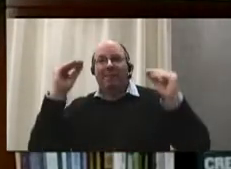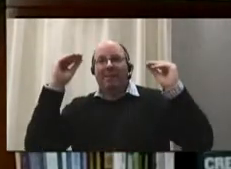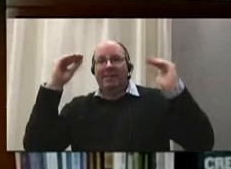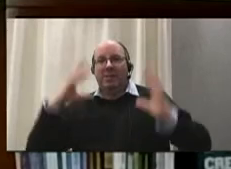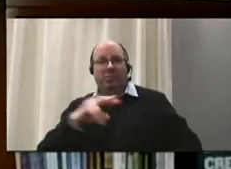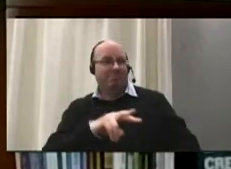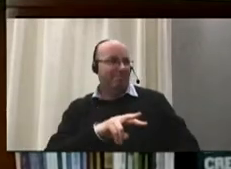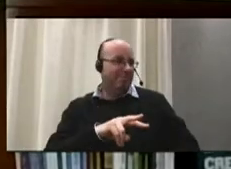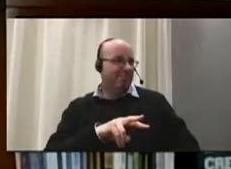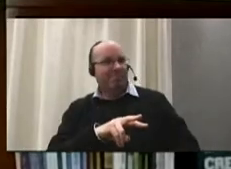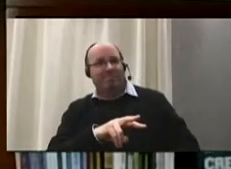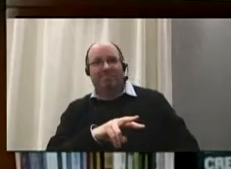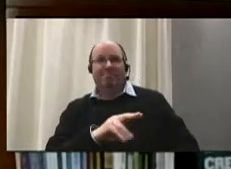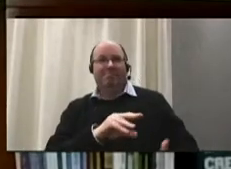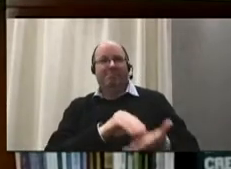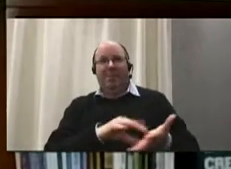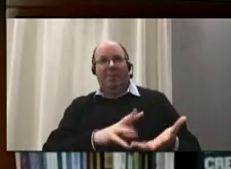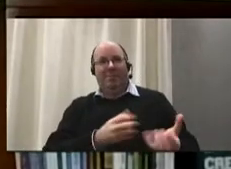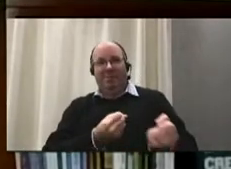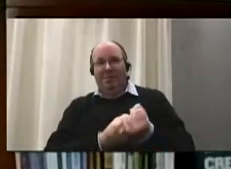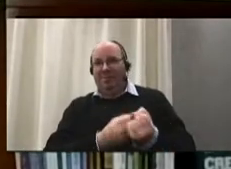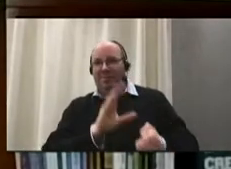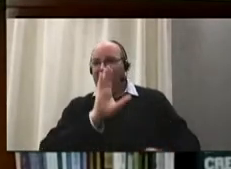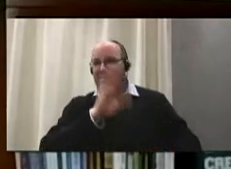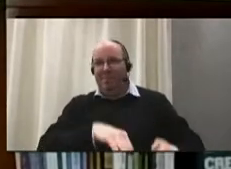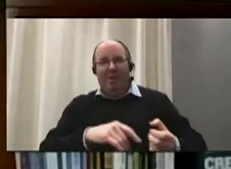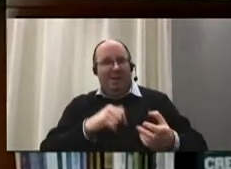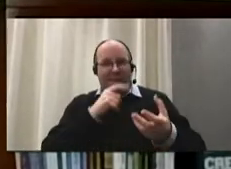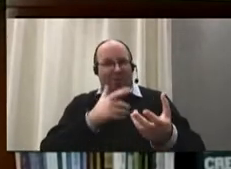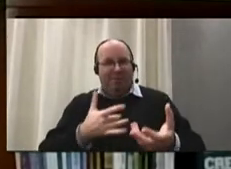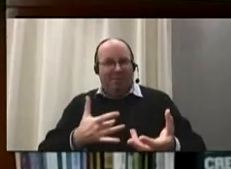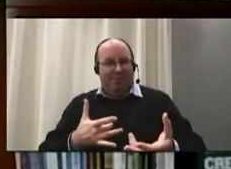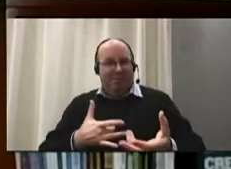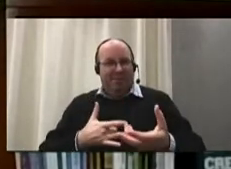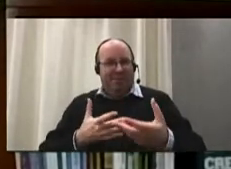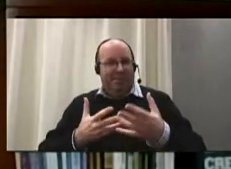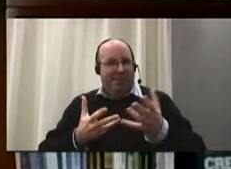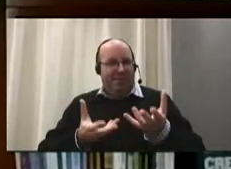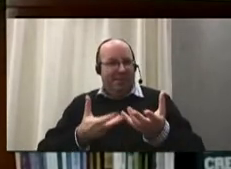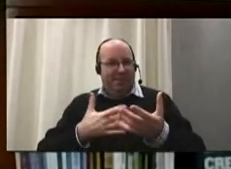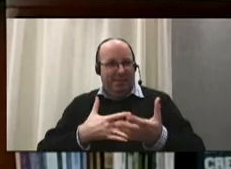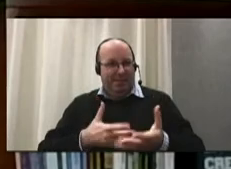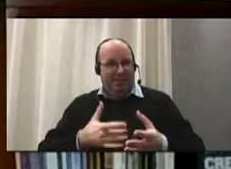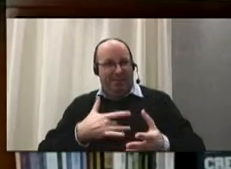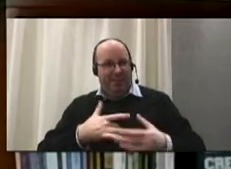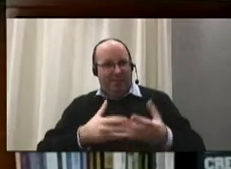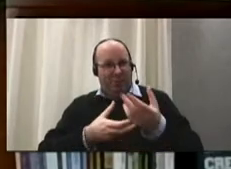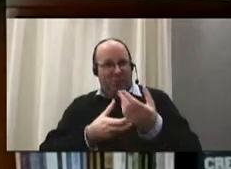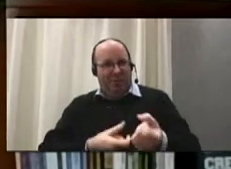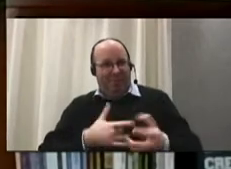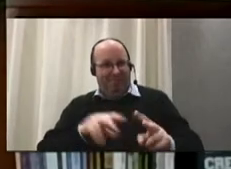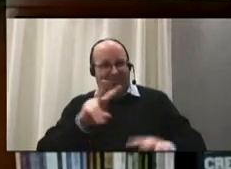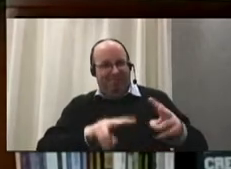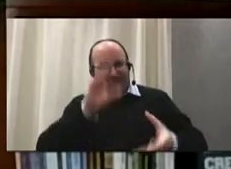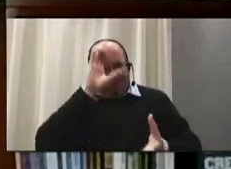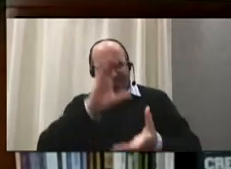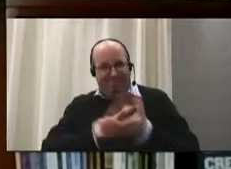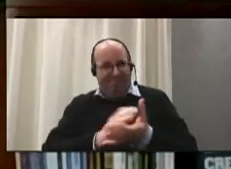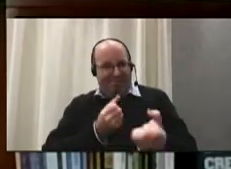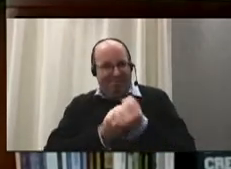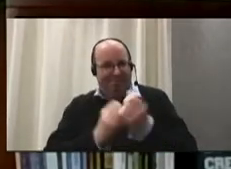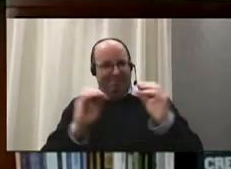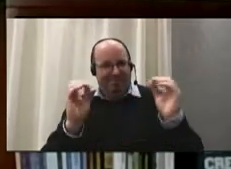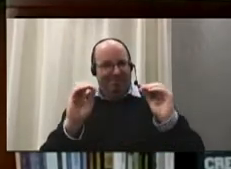student, then those structures will not make a difference in the achievement gap that we're talking about. So that's the other piece, that